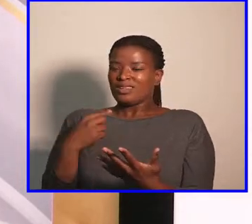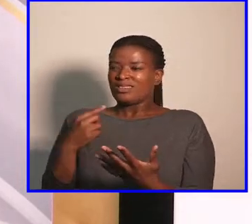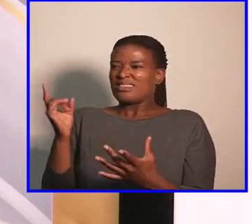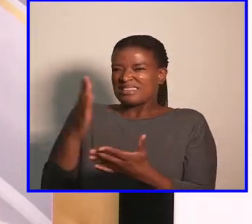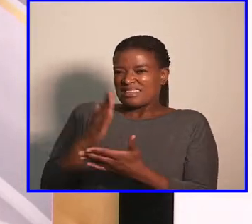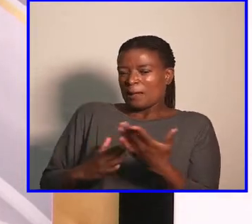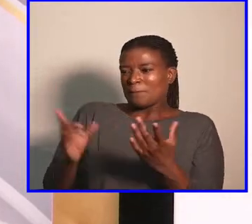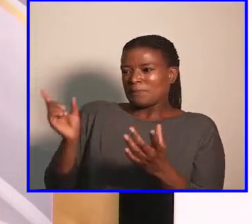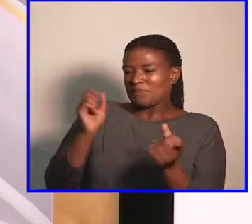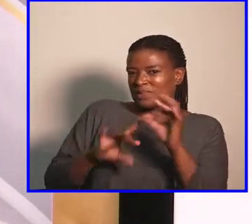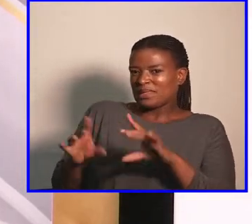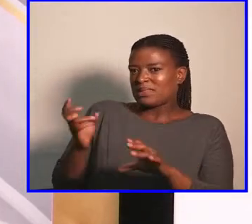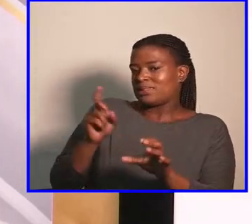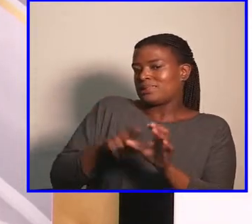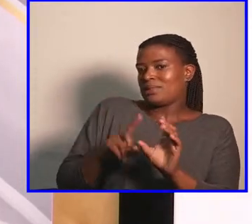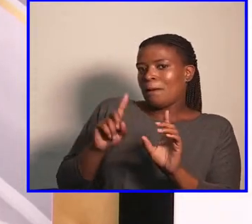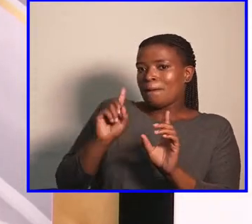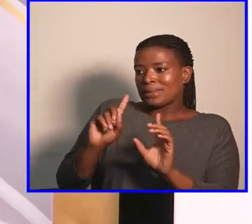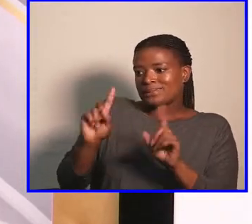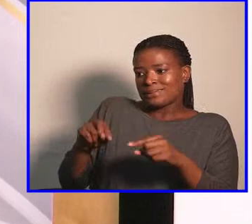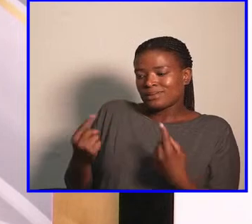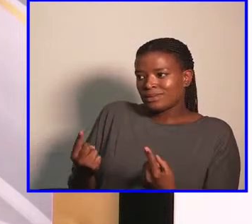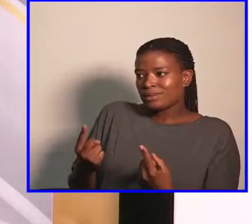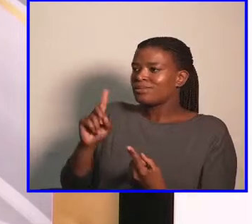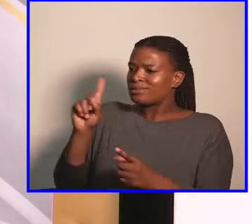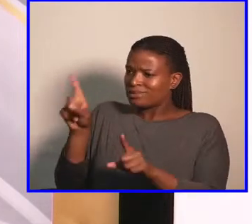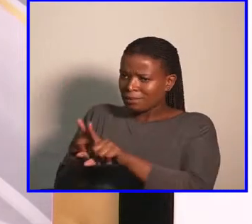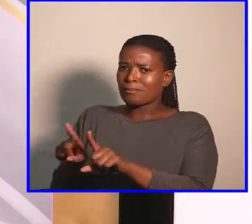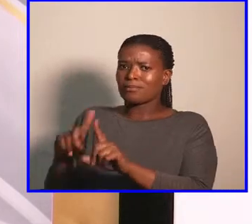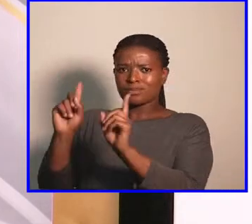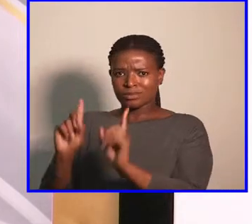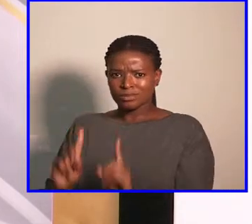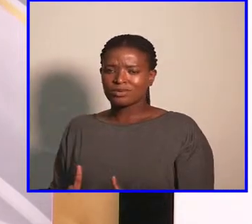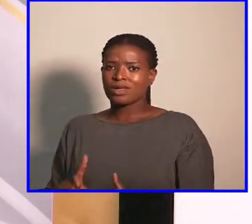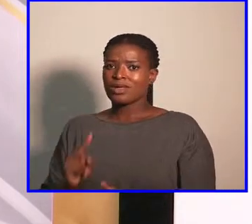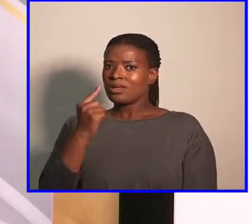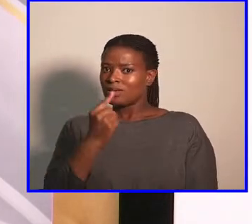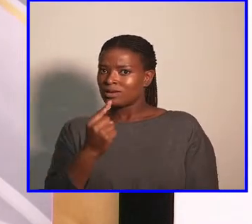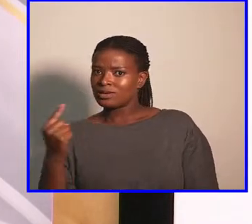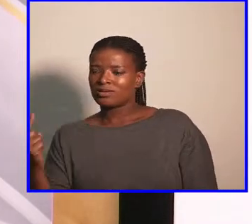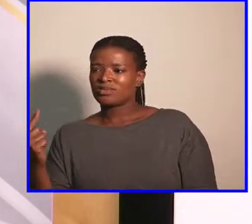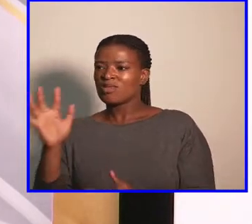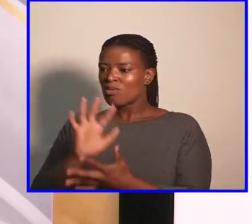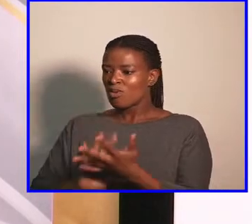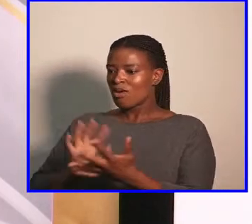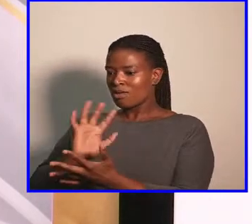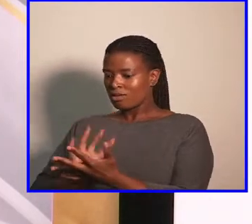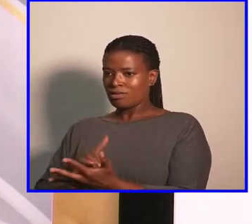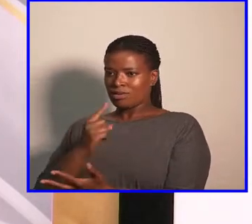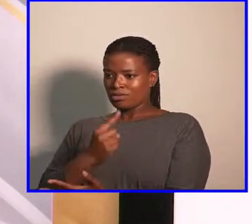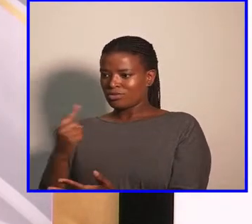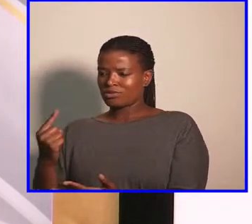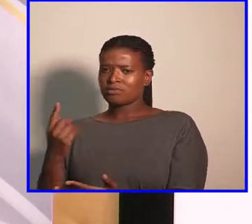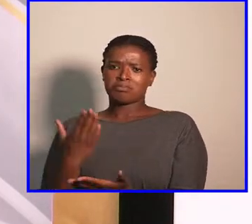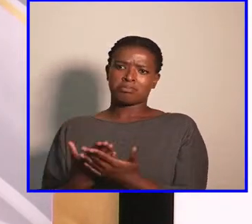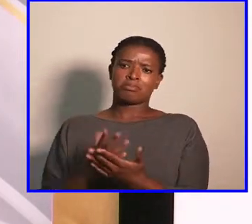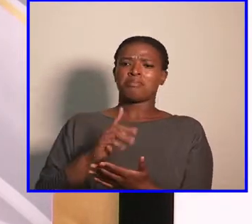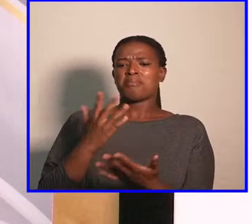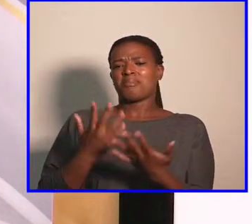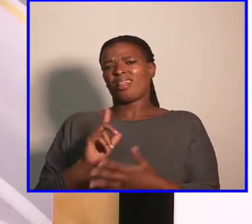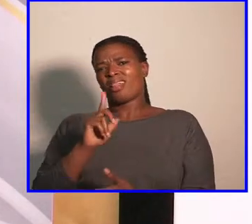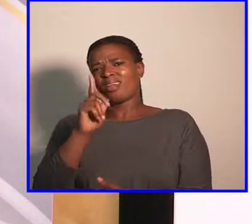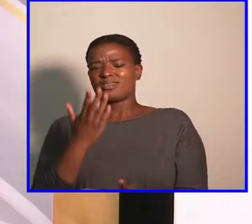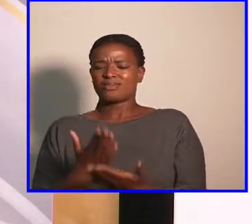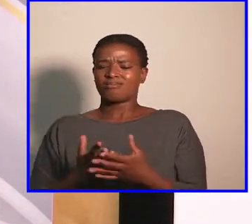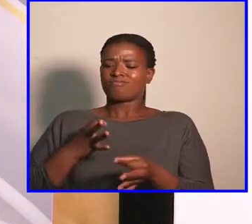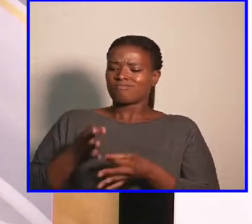attend are special, and they each will have their own story, and every story ought to be told. So we will find